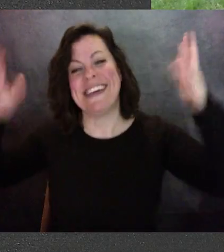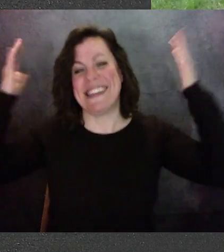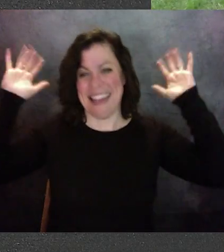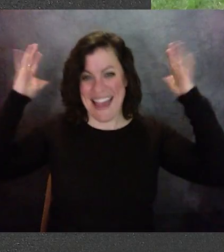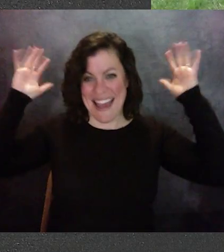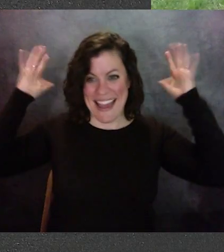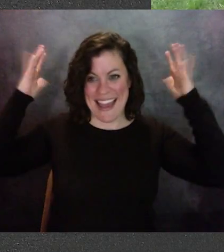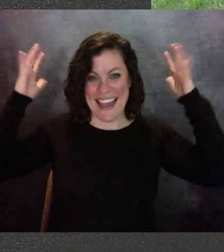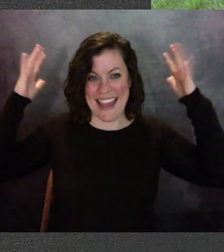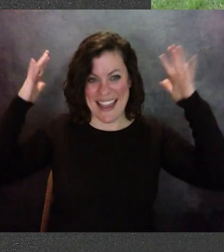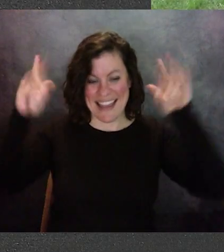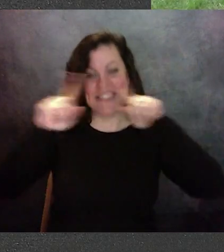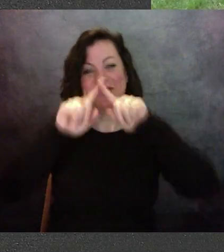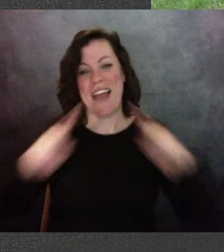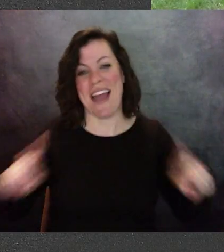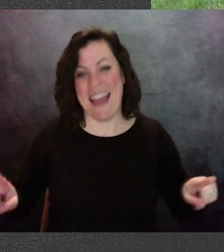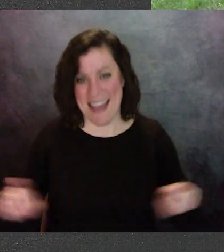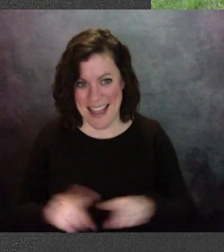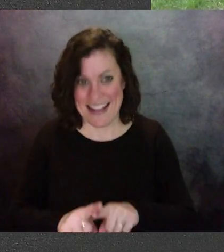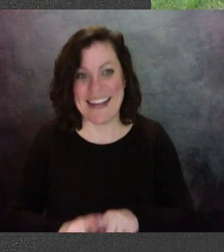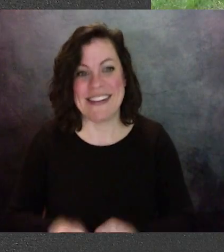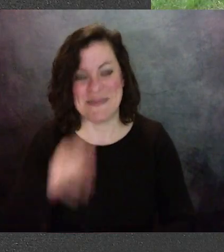Woo, a triangle!